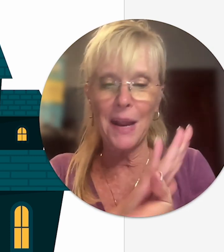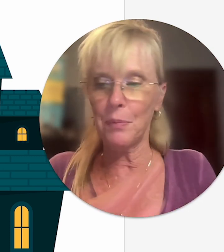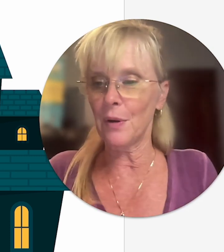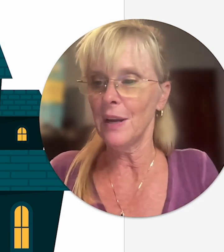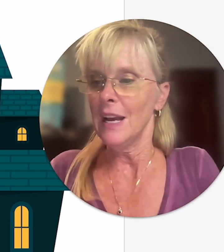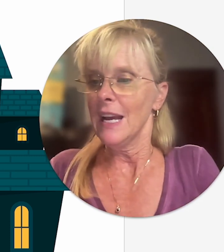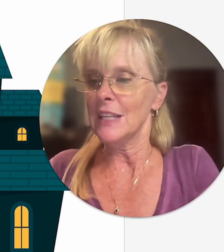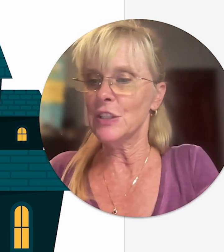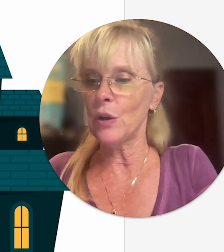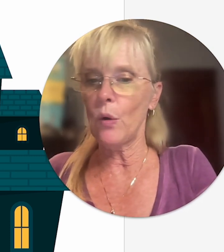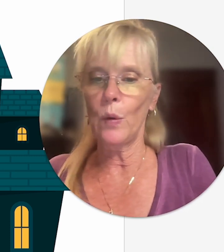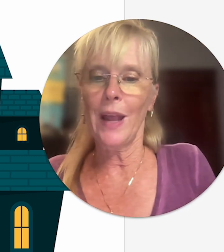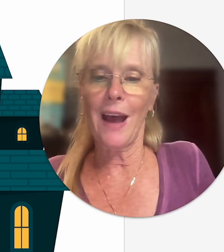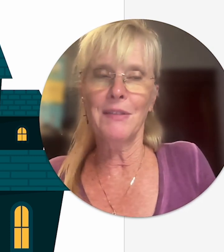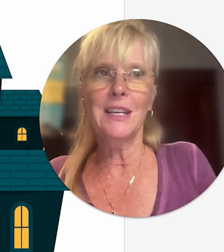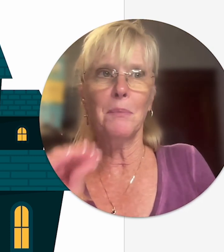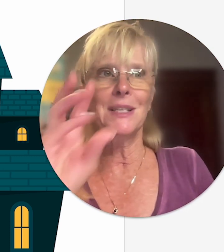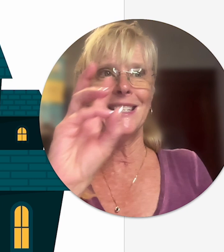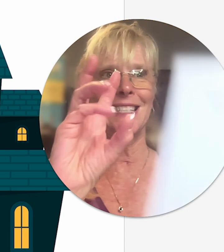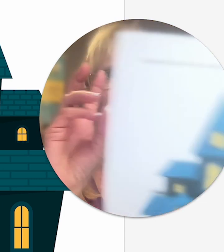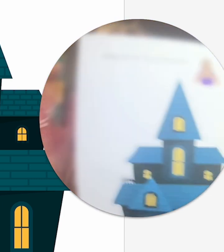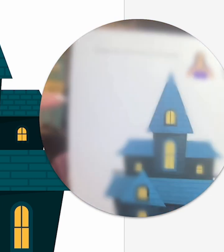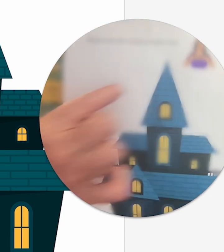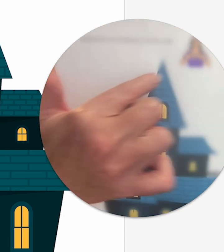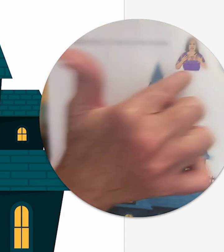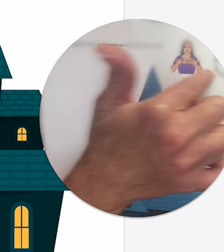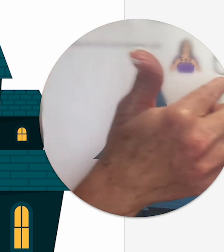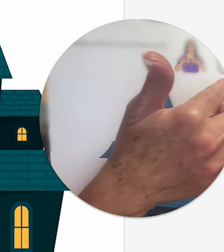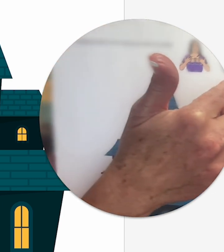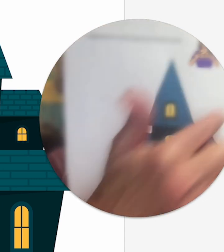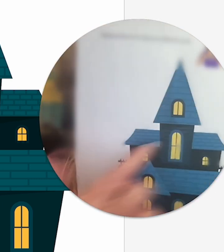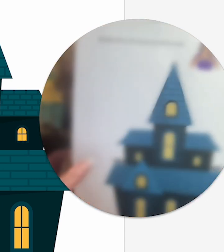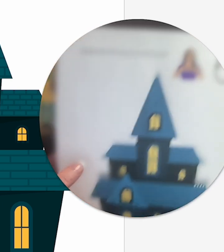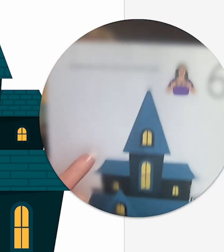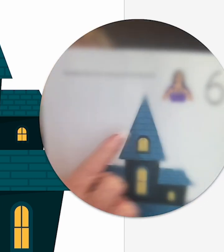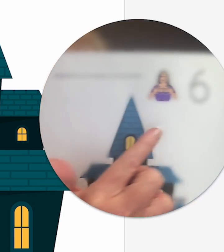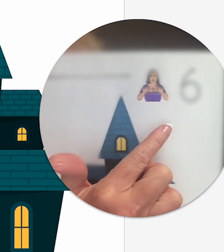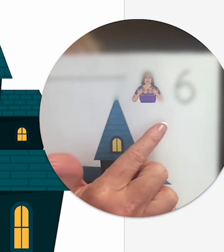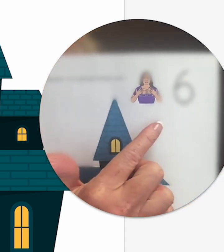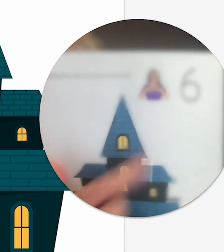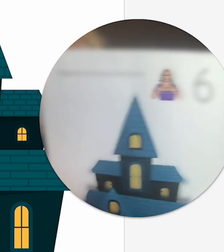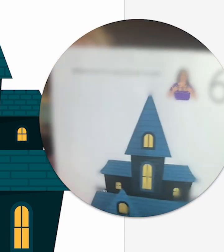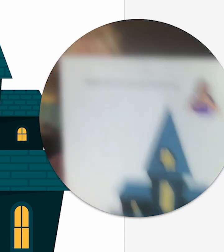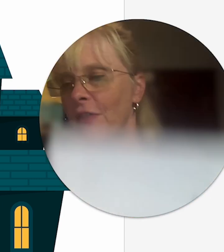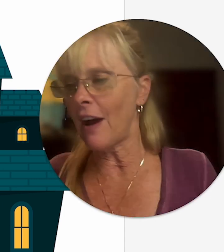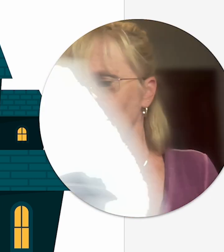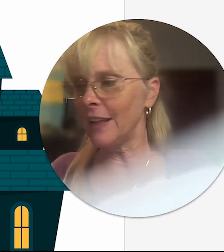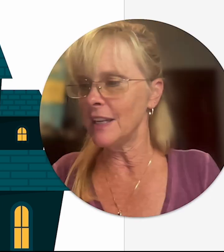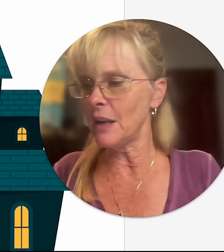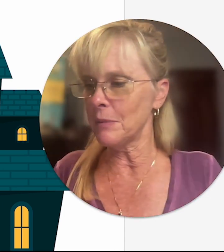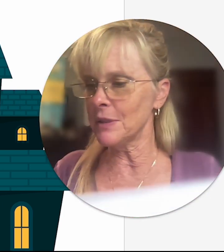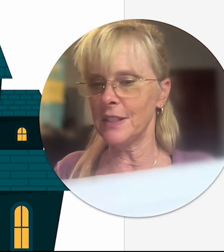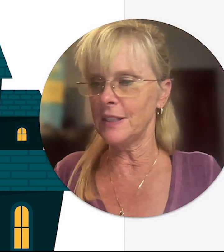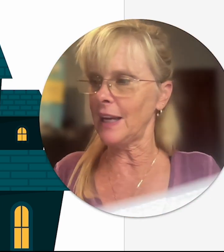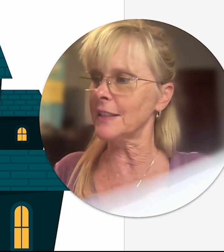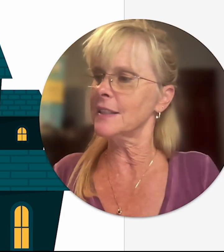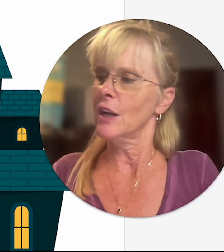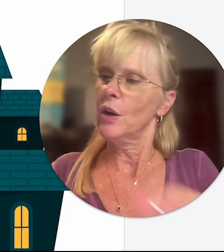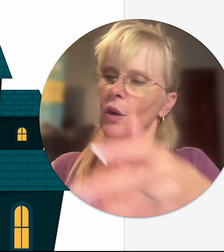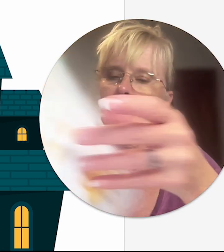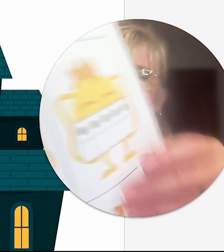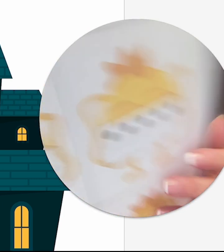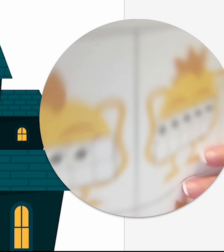the paper. And so we have the number 6 right here. And so they have to be able to find the number